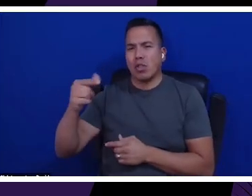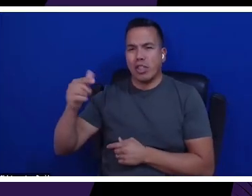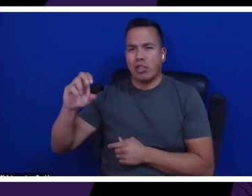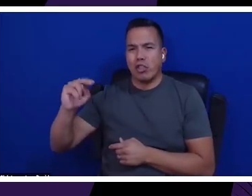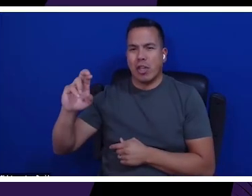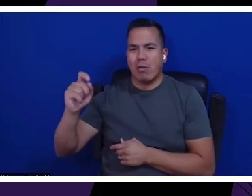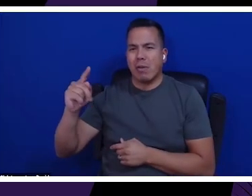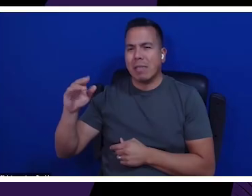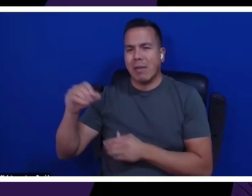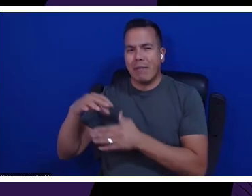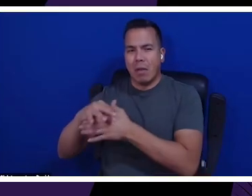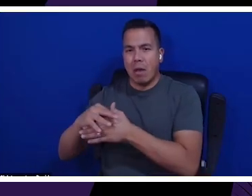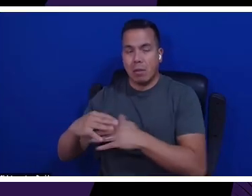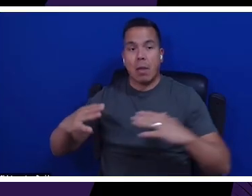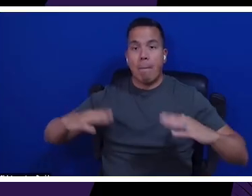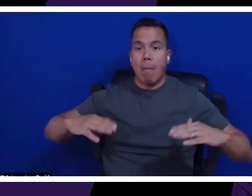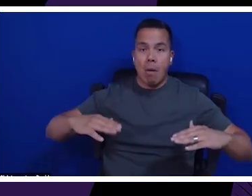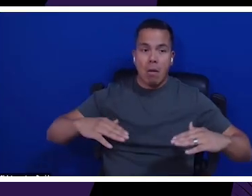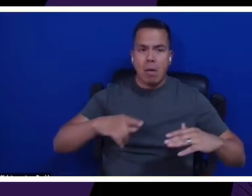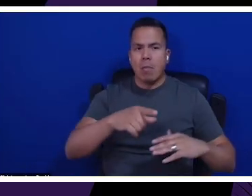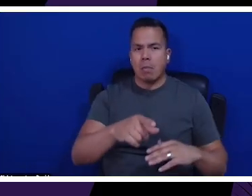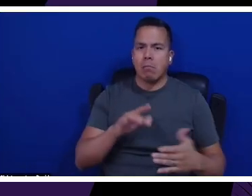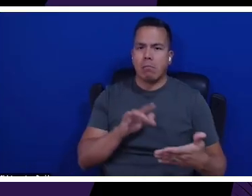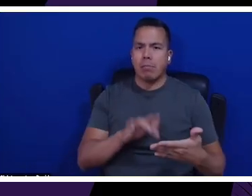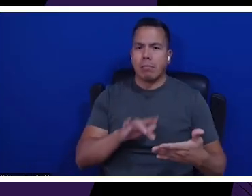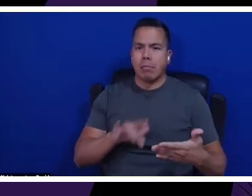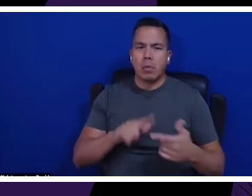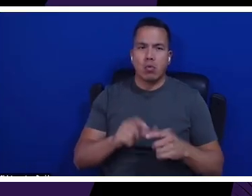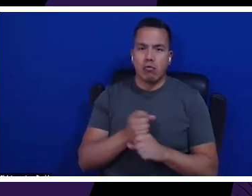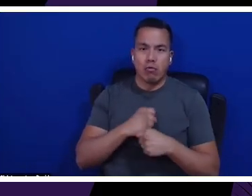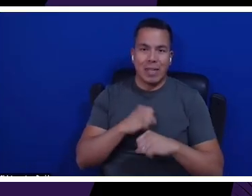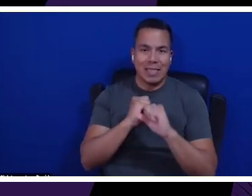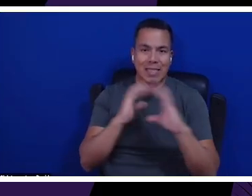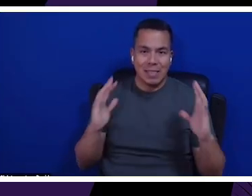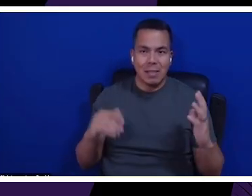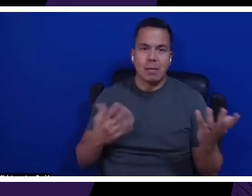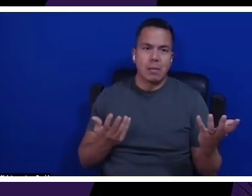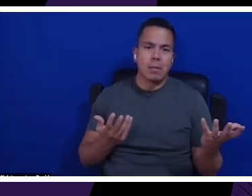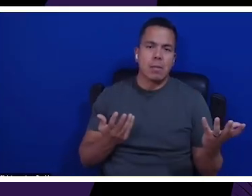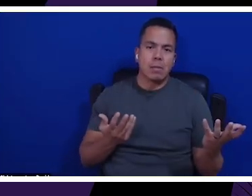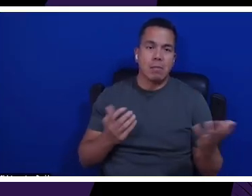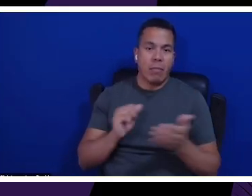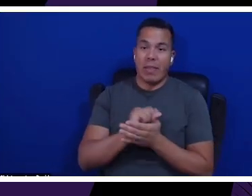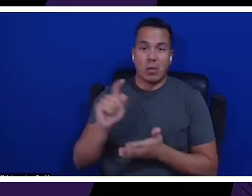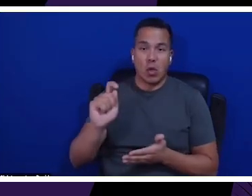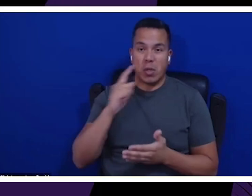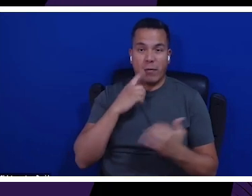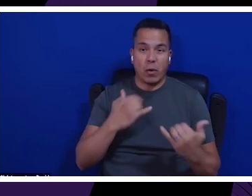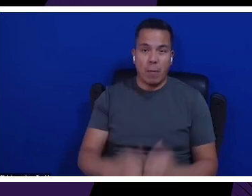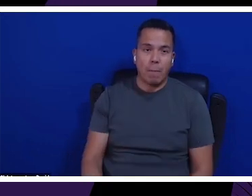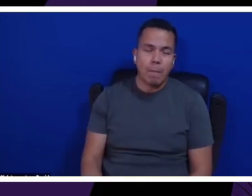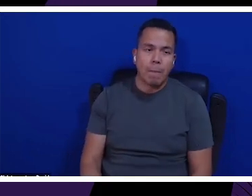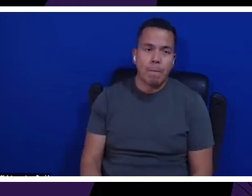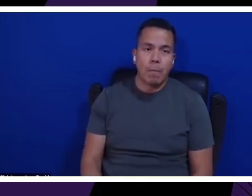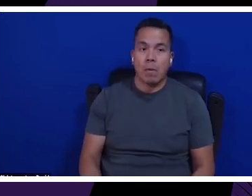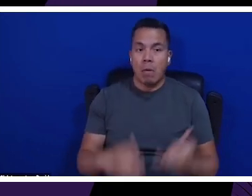And down, you see the buttons to create scenes. And that's all we need for now. This is a video